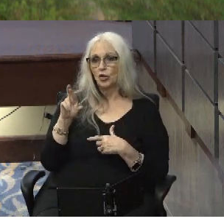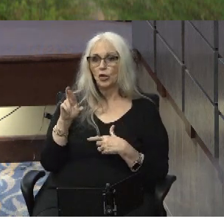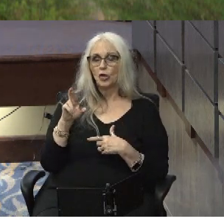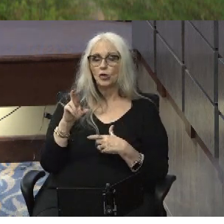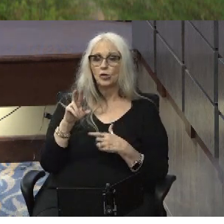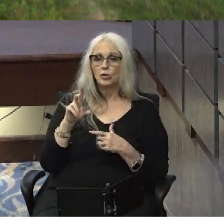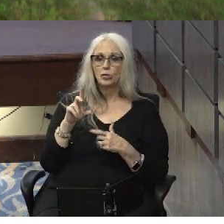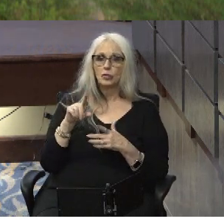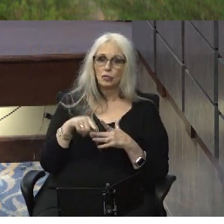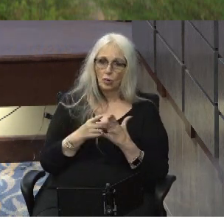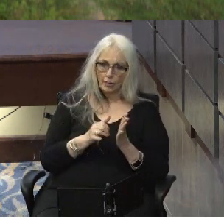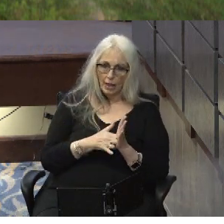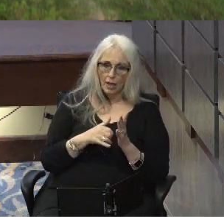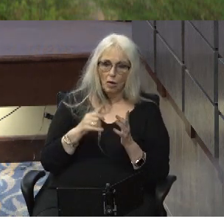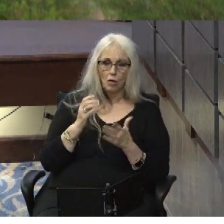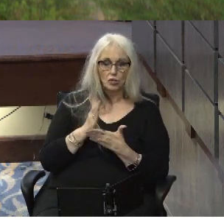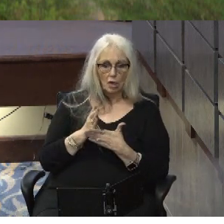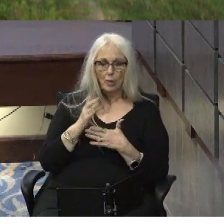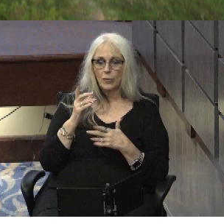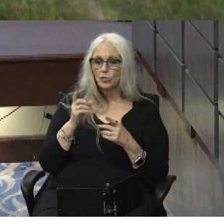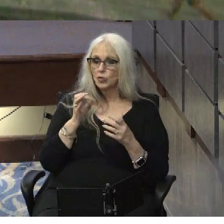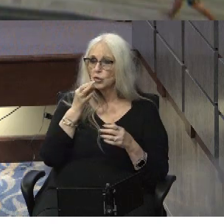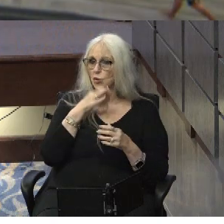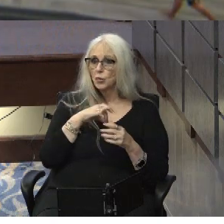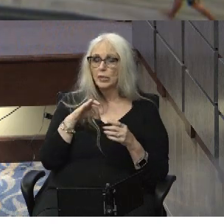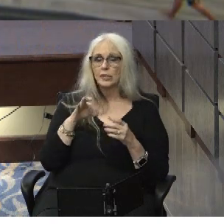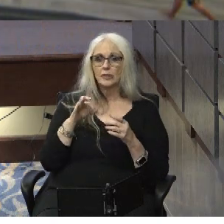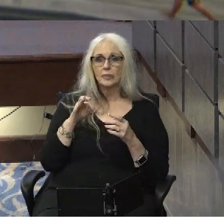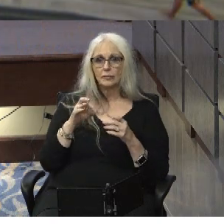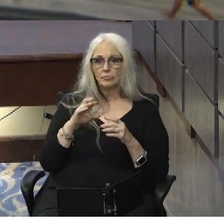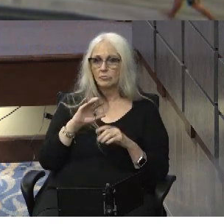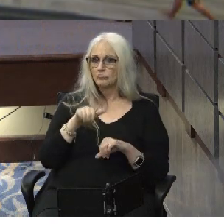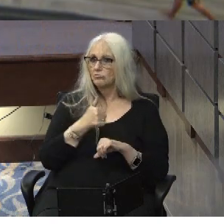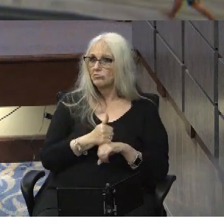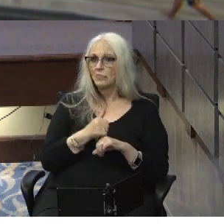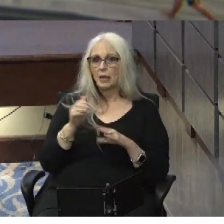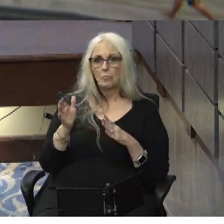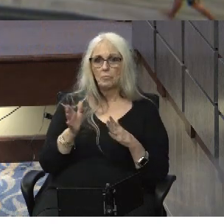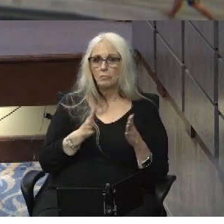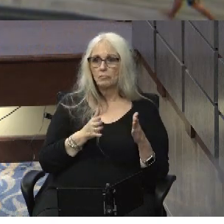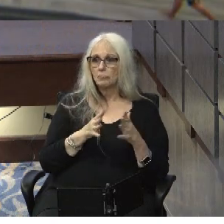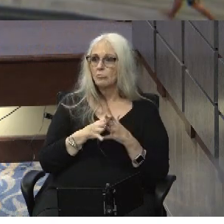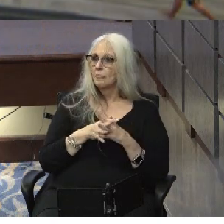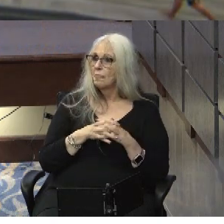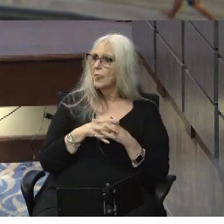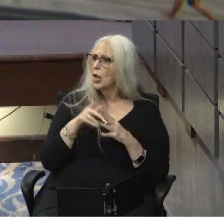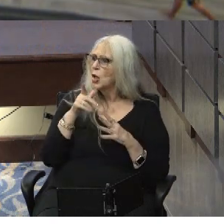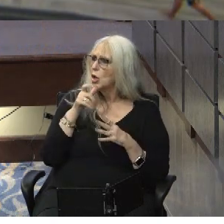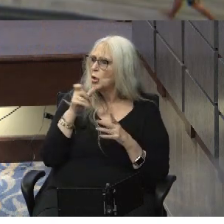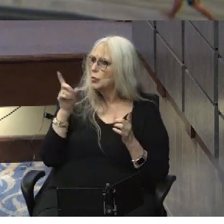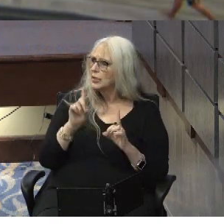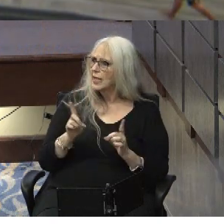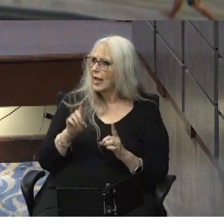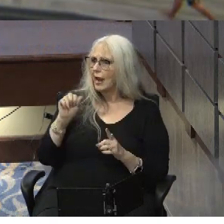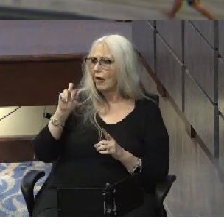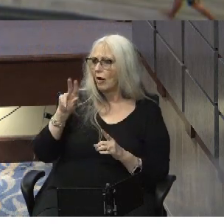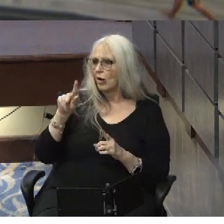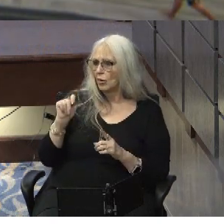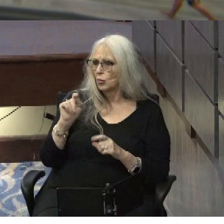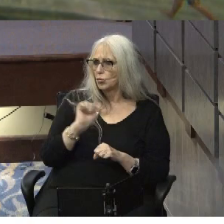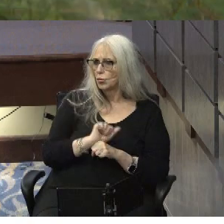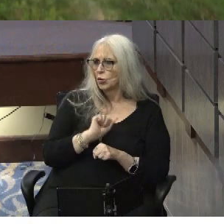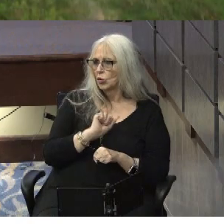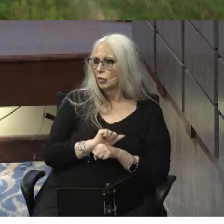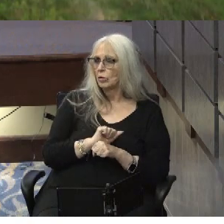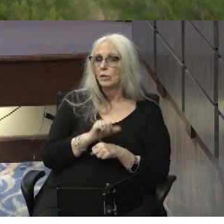as there's a plan in place. Who has the final authority for the artwork? Go back one.